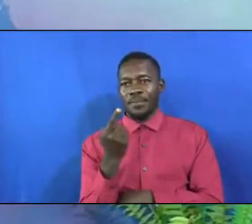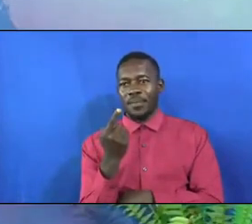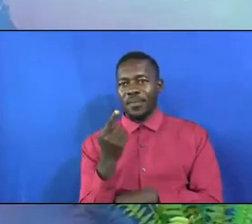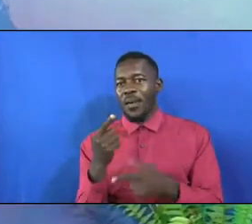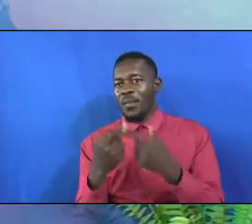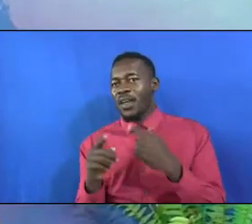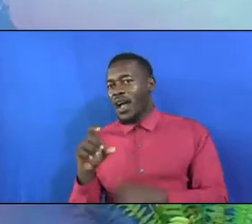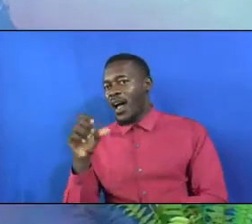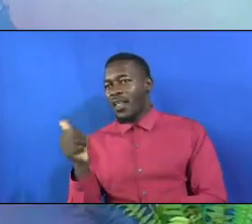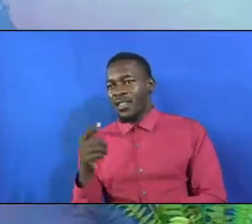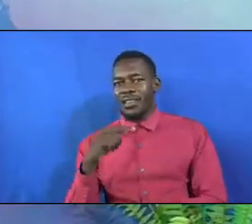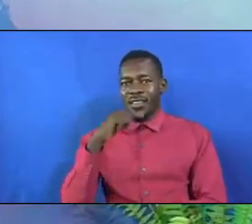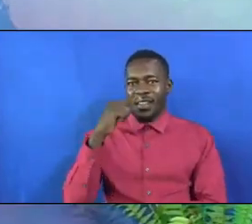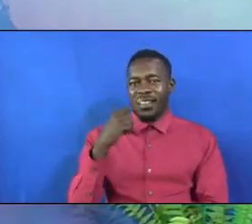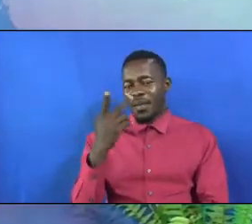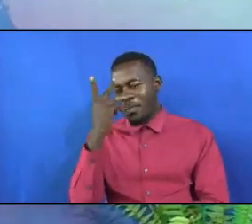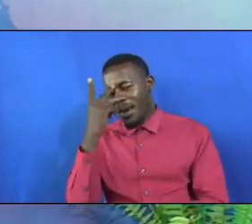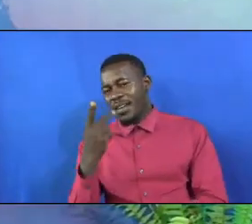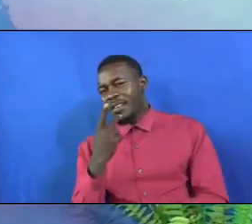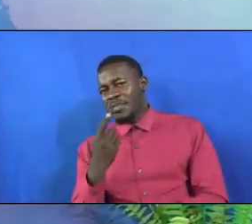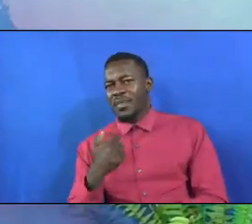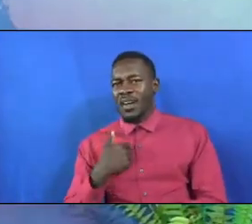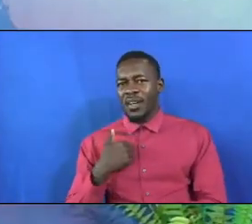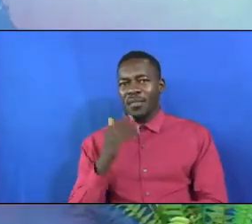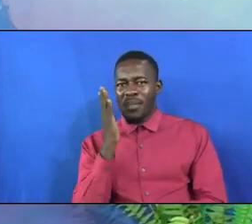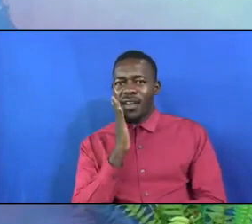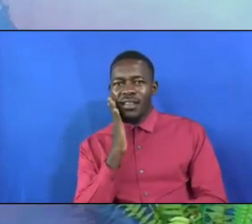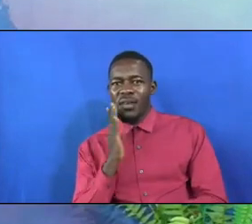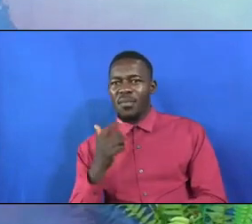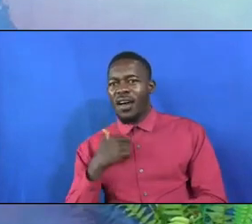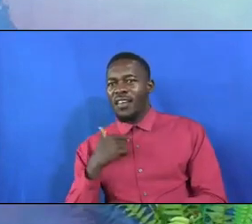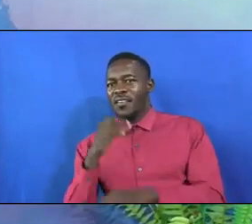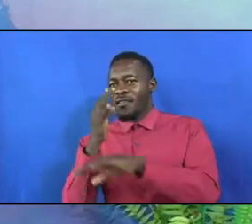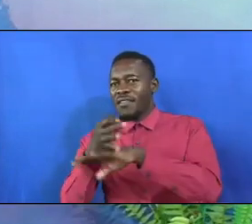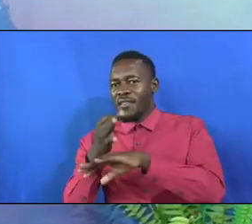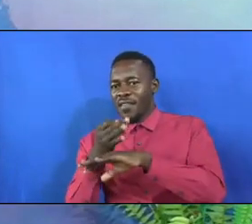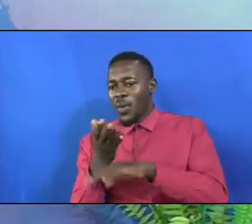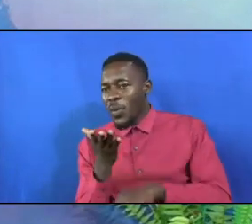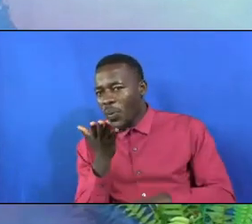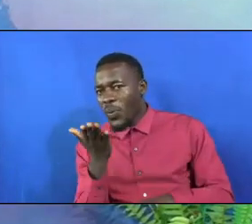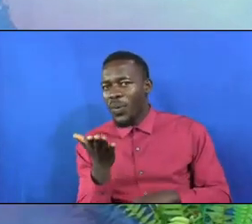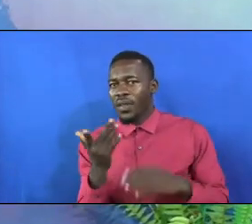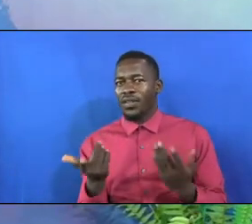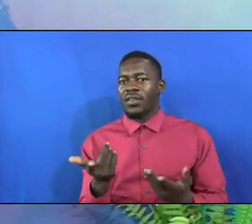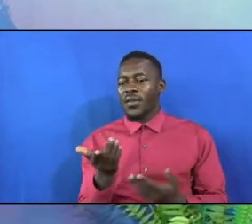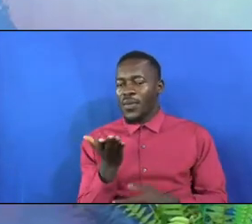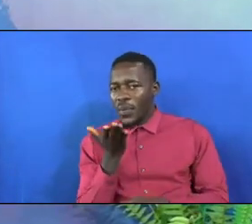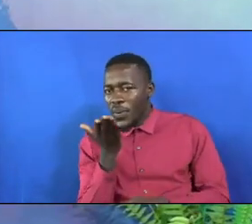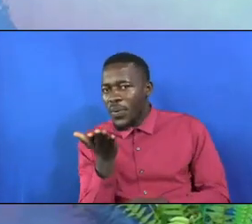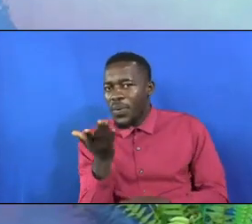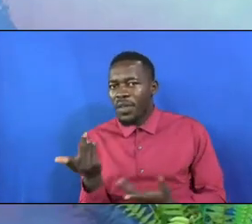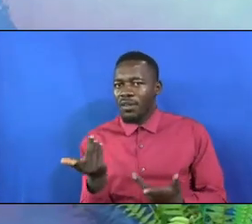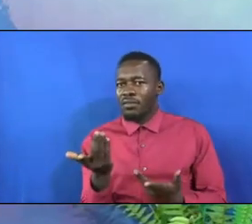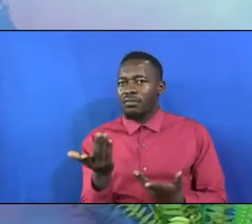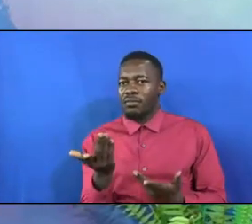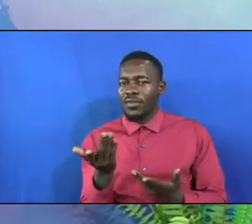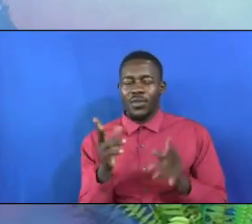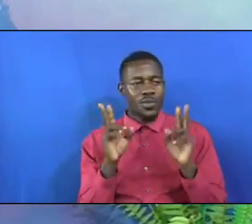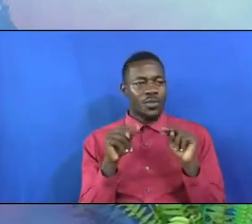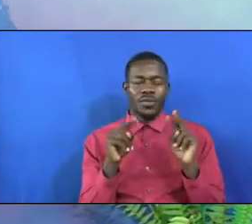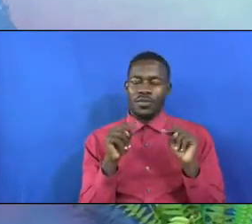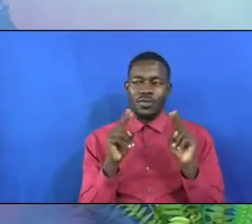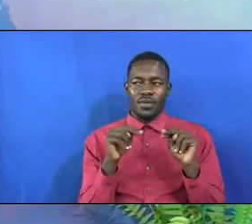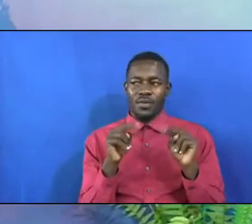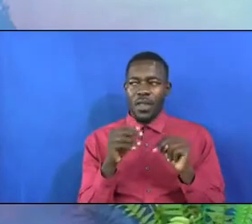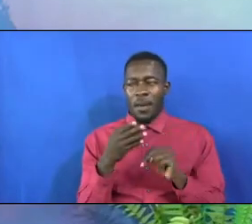Lakini nilijipata mama yangu akinipeleka kwa daktari. Unajua daktari ni nani? A witch doctor. It